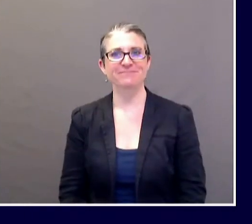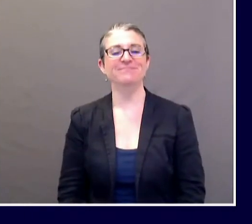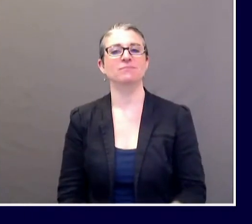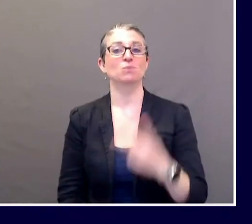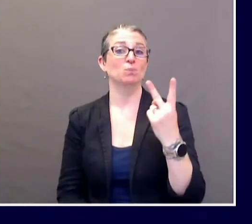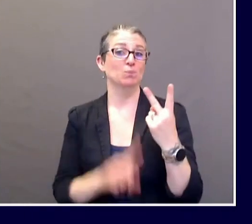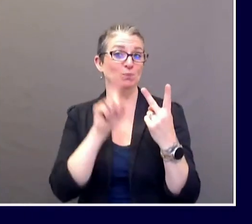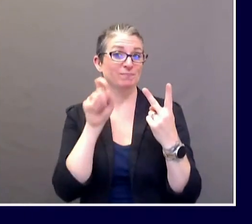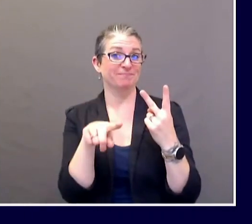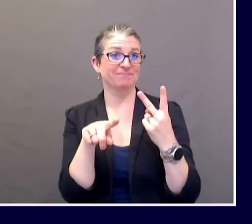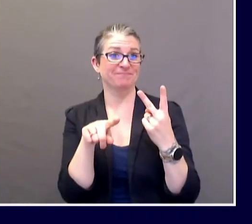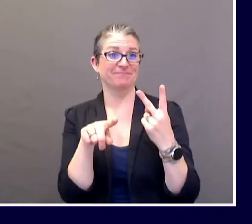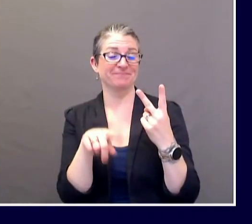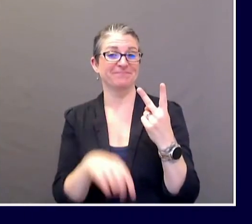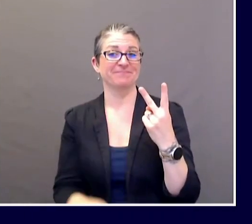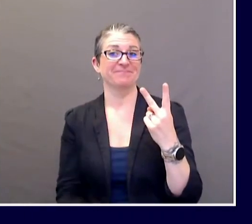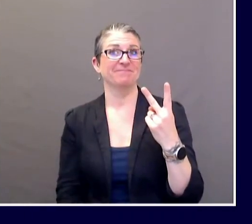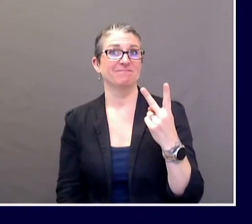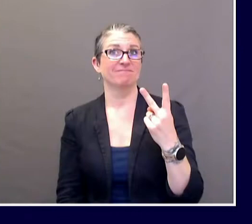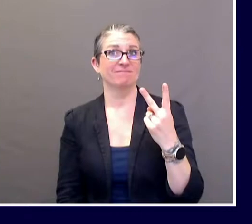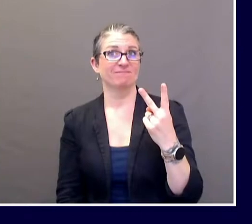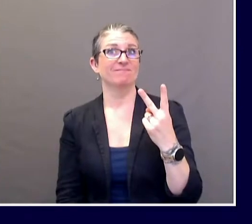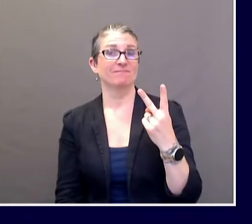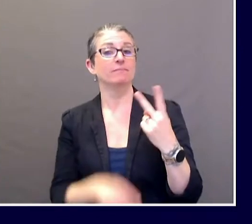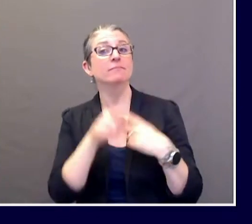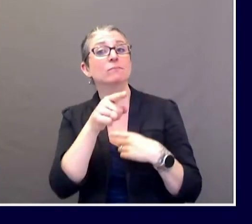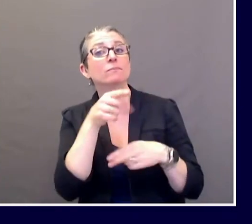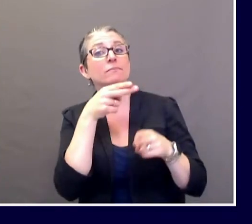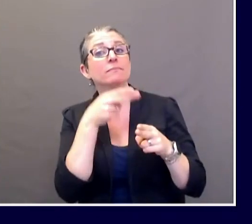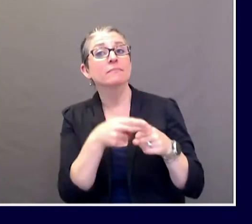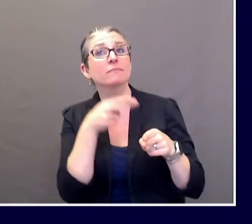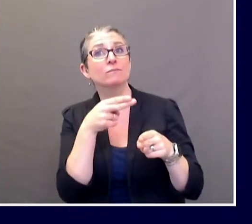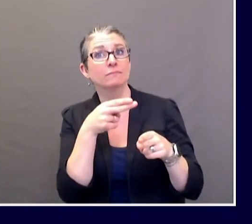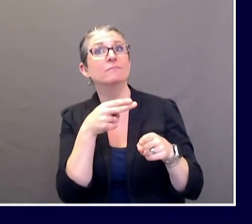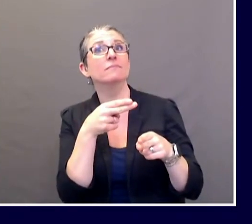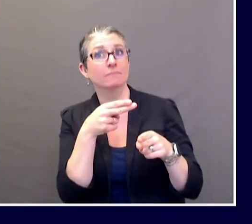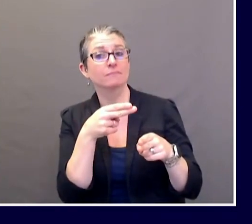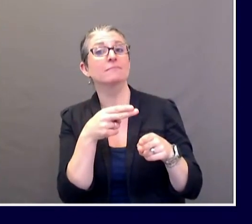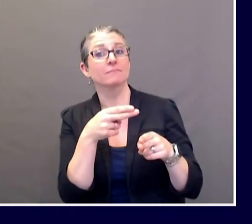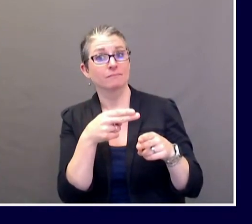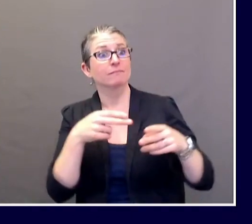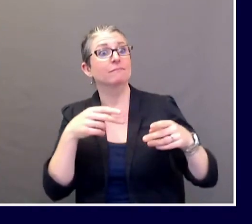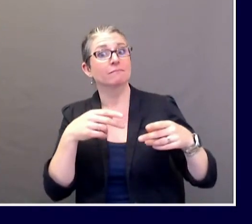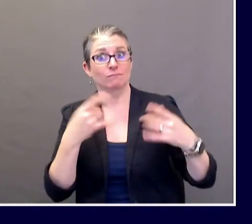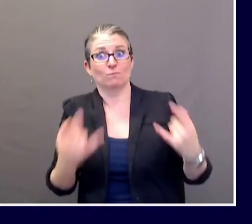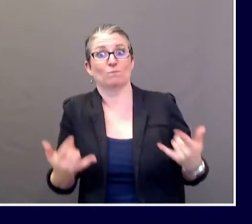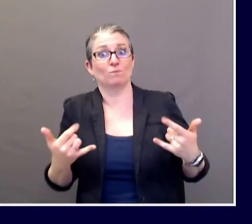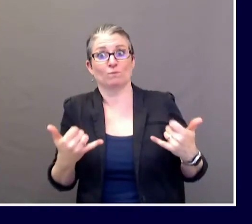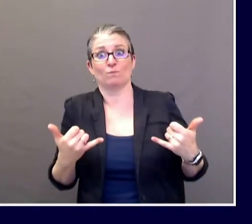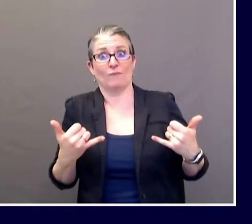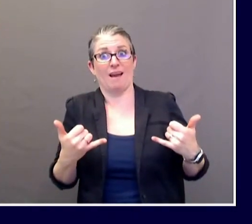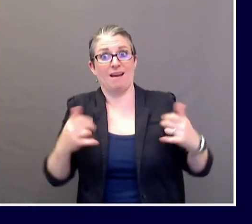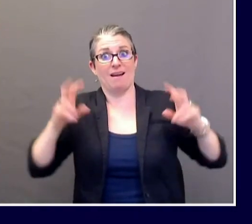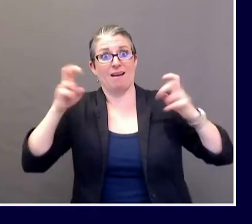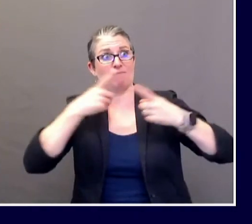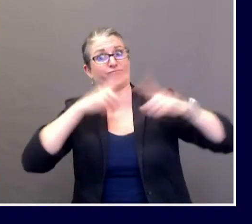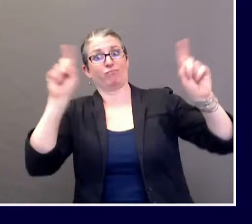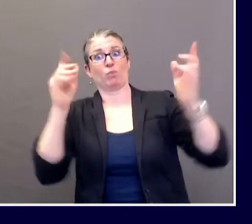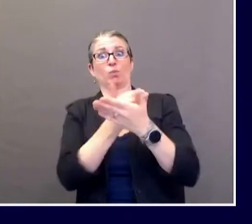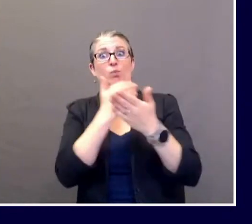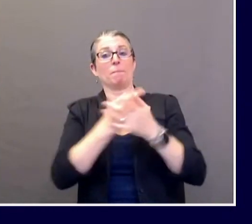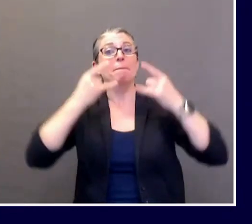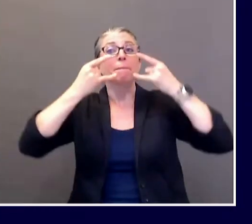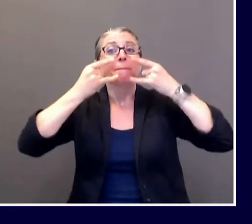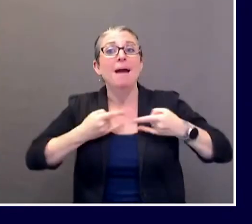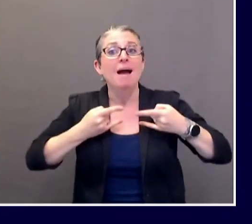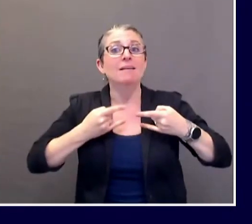updated following this announcement about masks, does that pertain to outdoor settings like restaurants where as you're being seated, if you're fully outside,